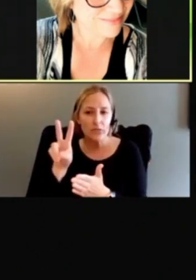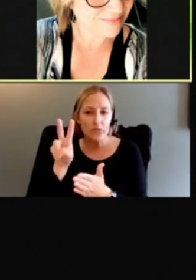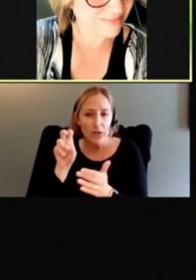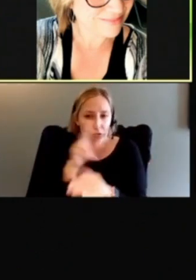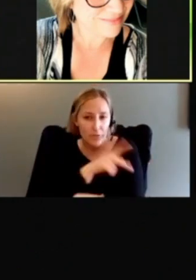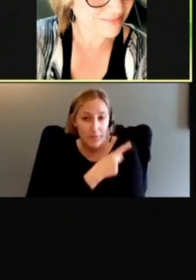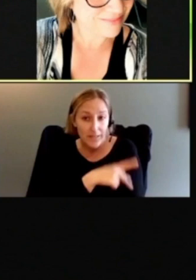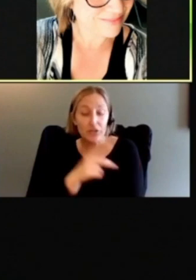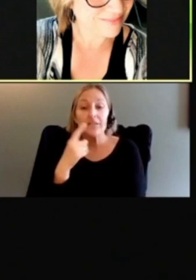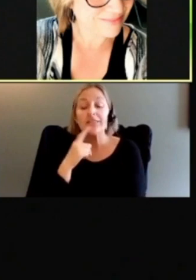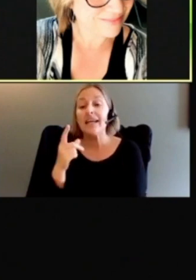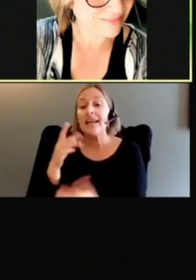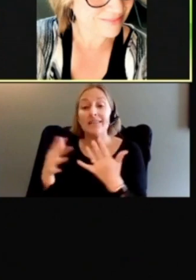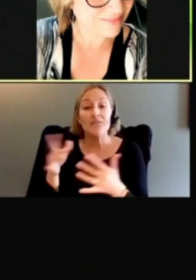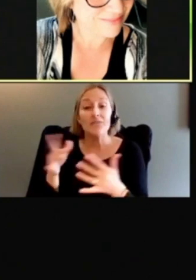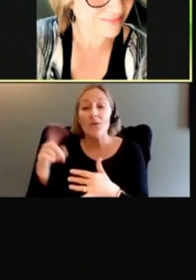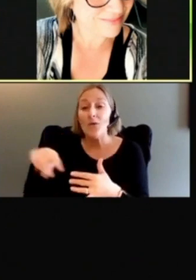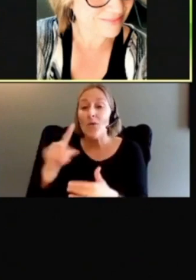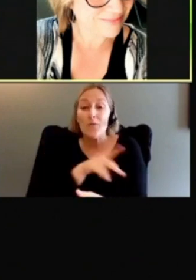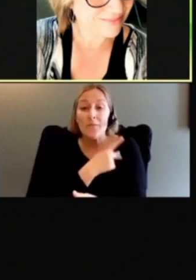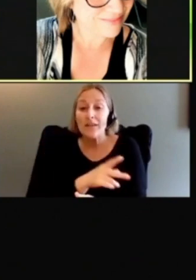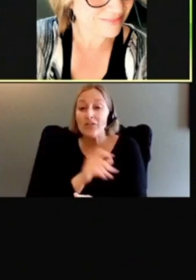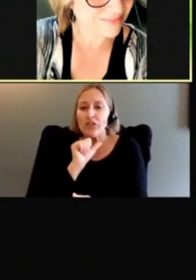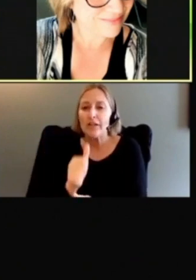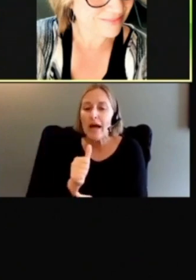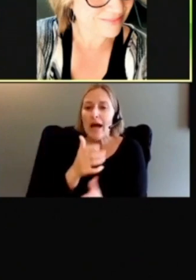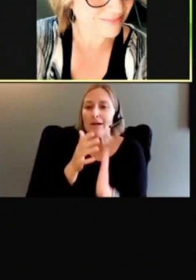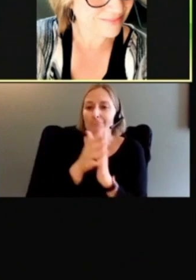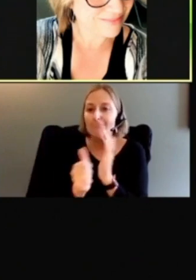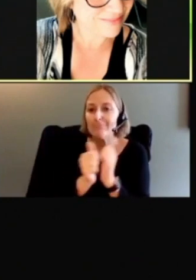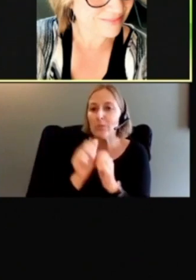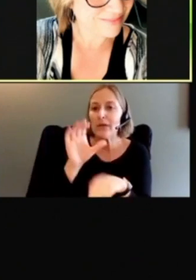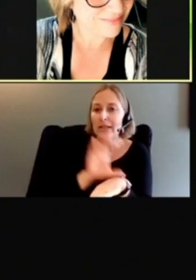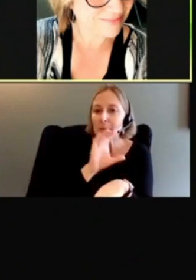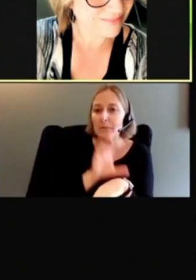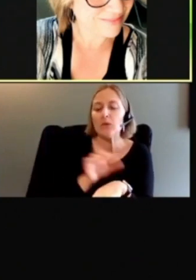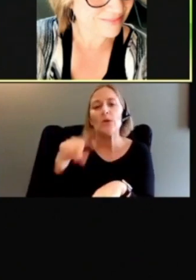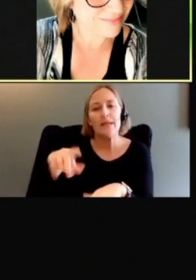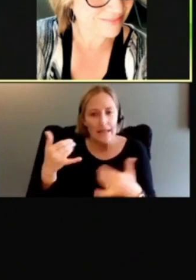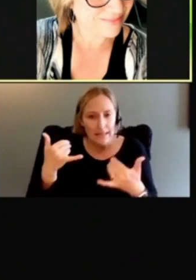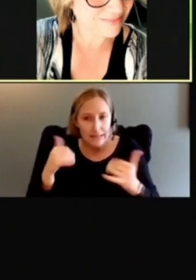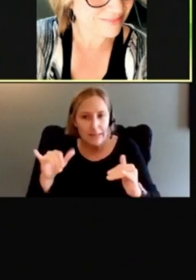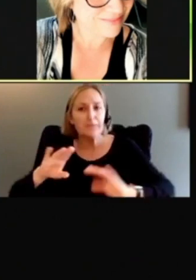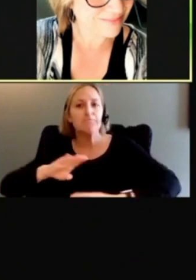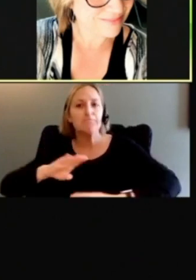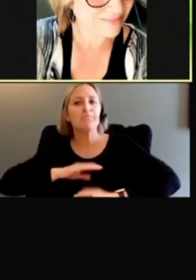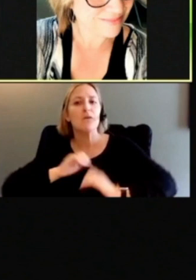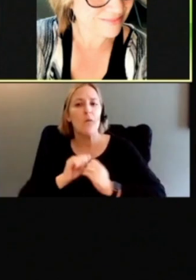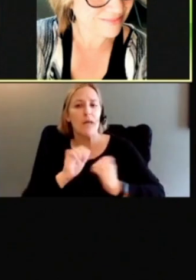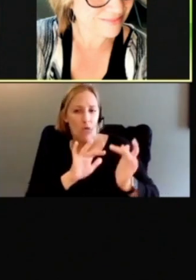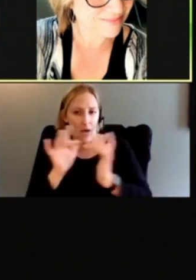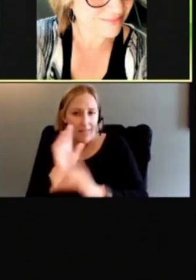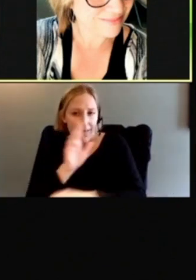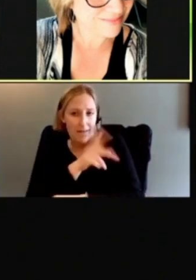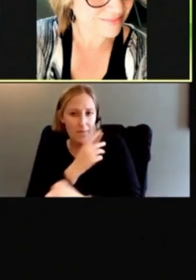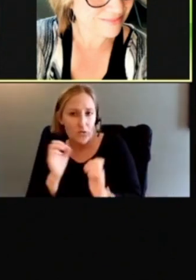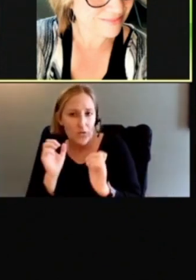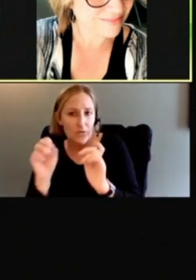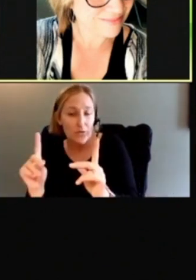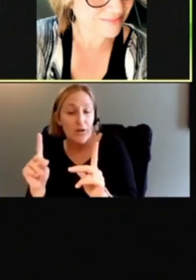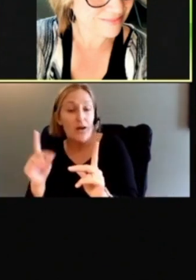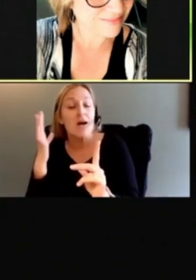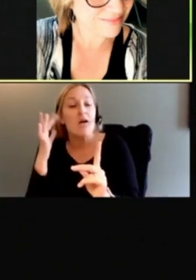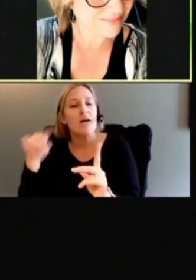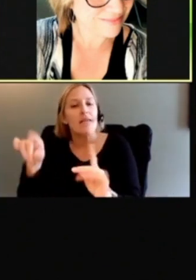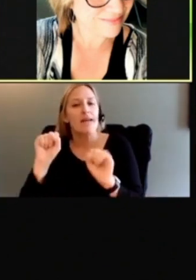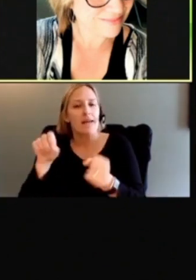patients who aren't computer literate are still satisfied with online patient education as a means of learning about their